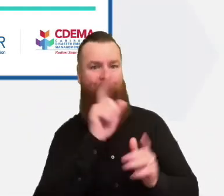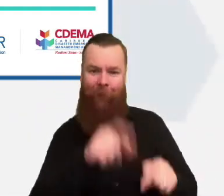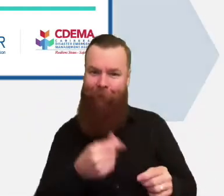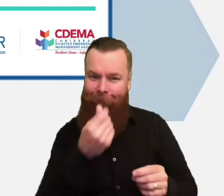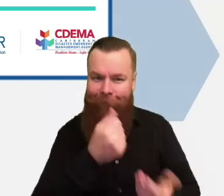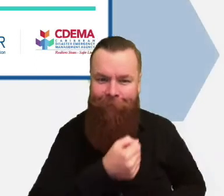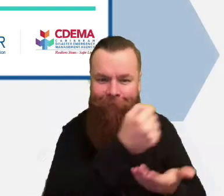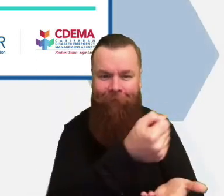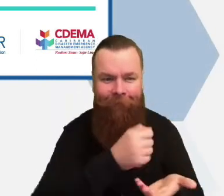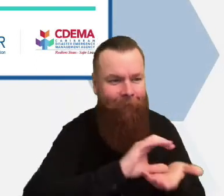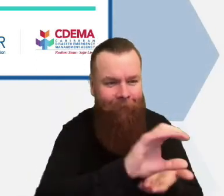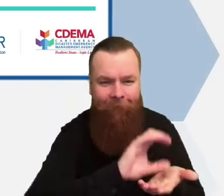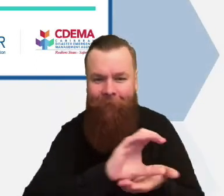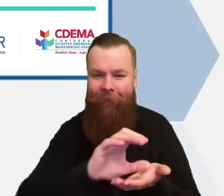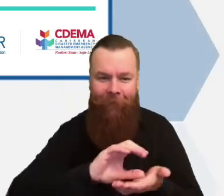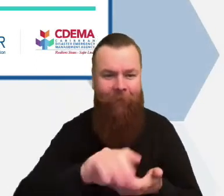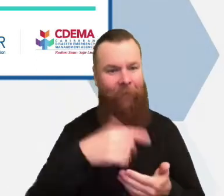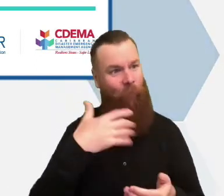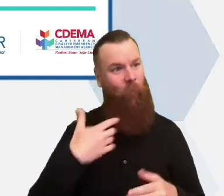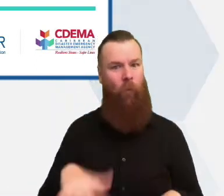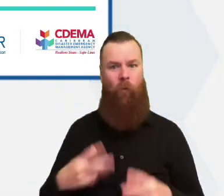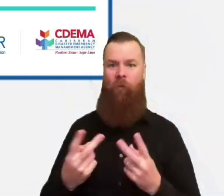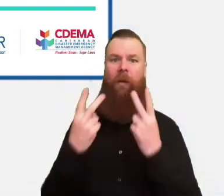be good for infrastructure resilience.